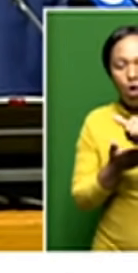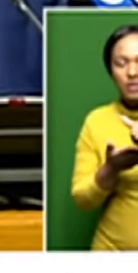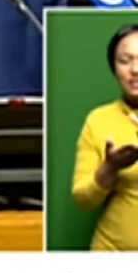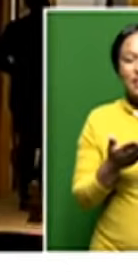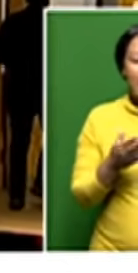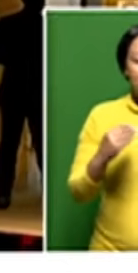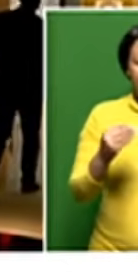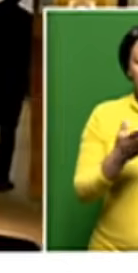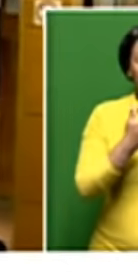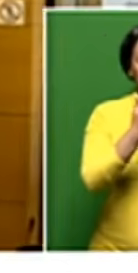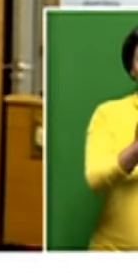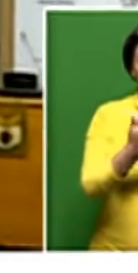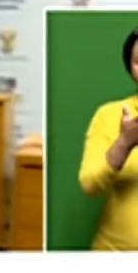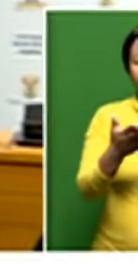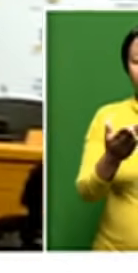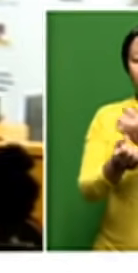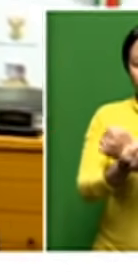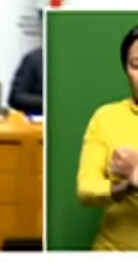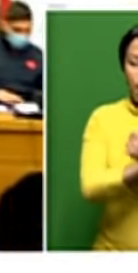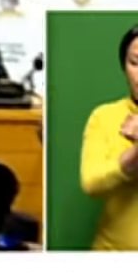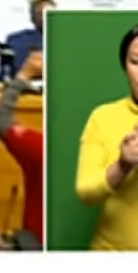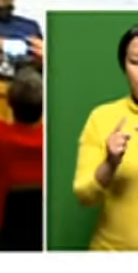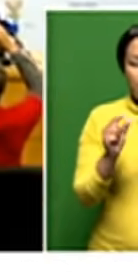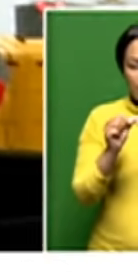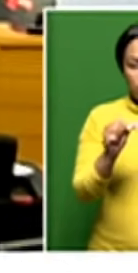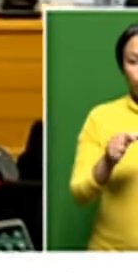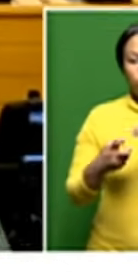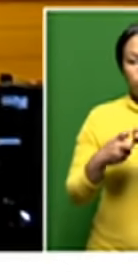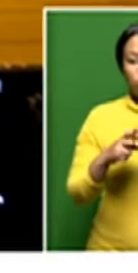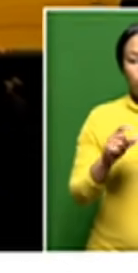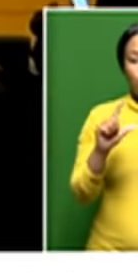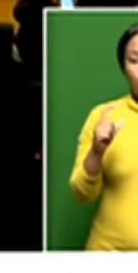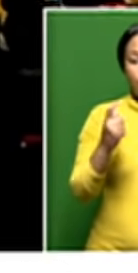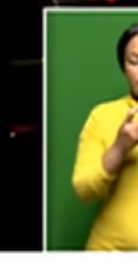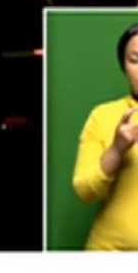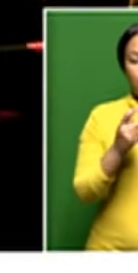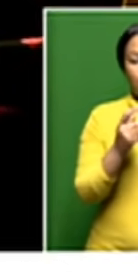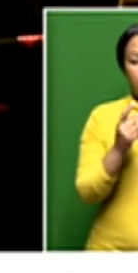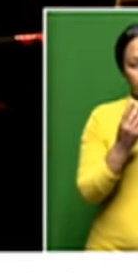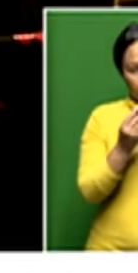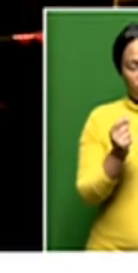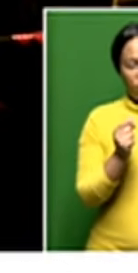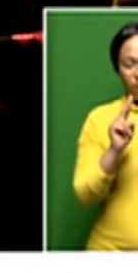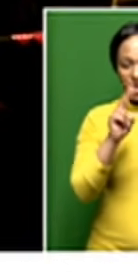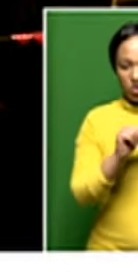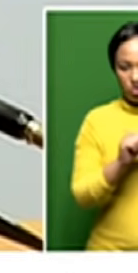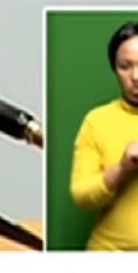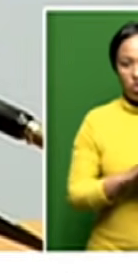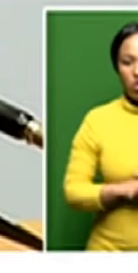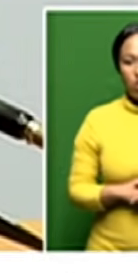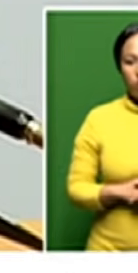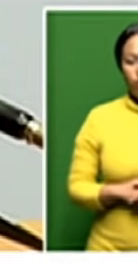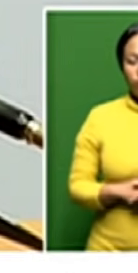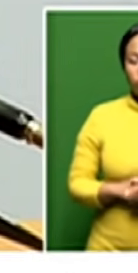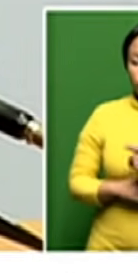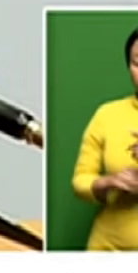different businesses that are there. It is an ongoing problem, and the Committee on Transport will be dealing with that matter. Yeah. So we're hearing, I